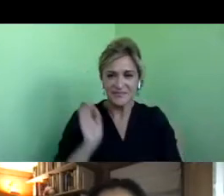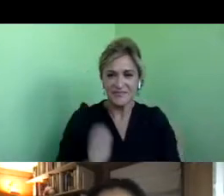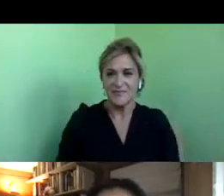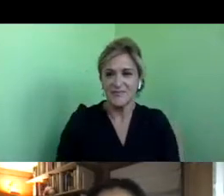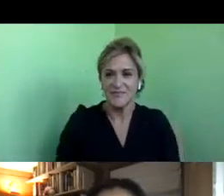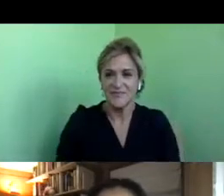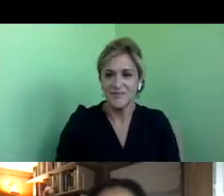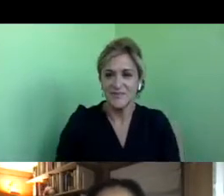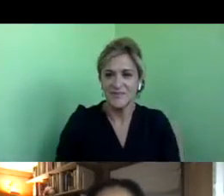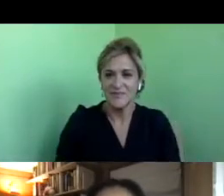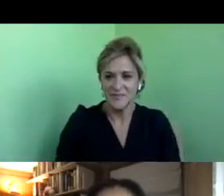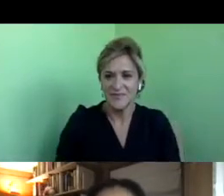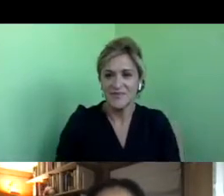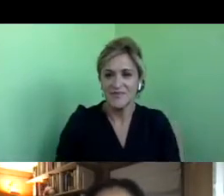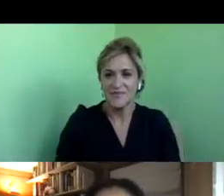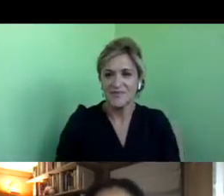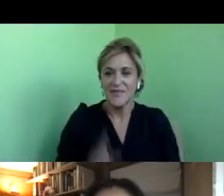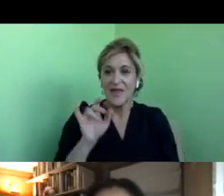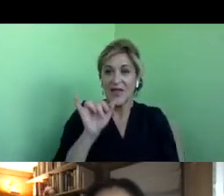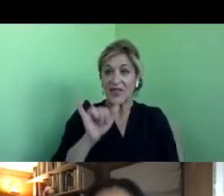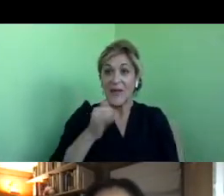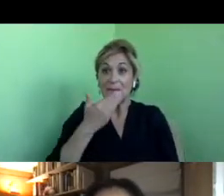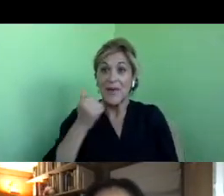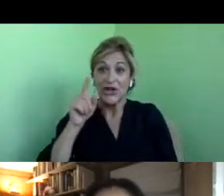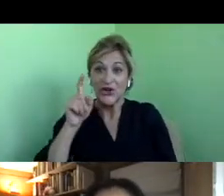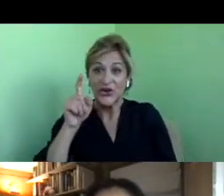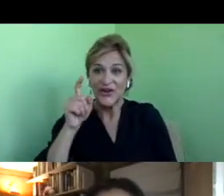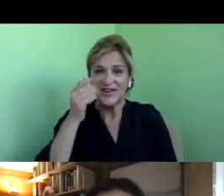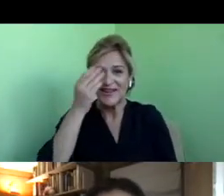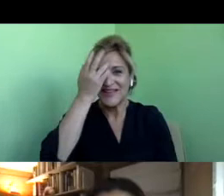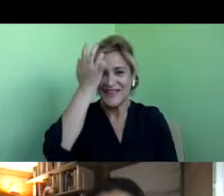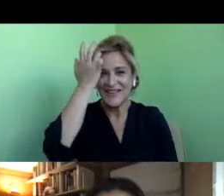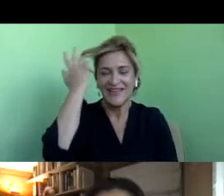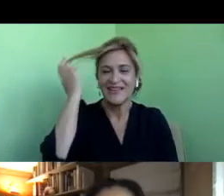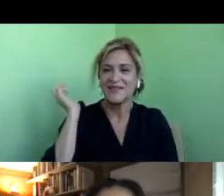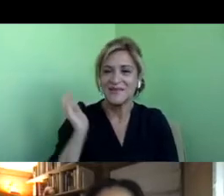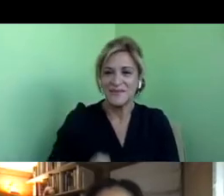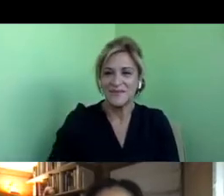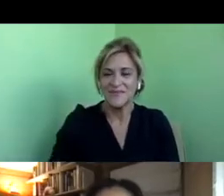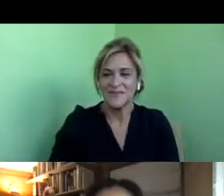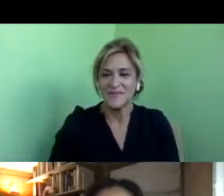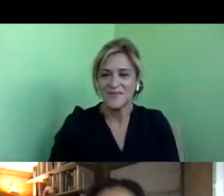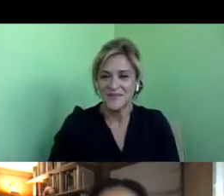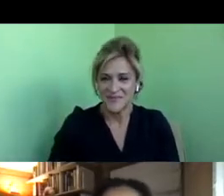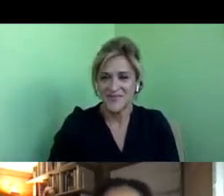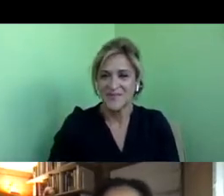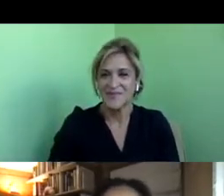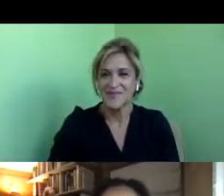our